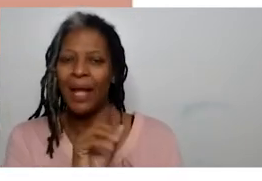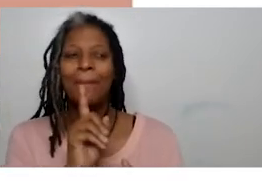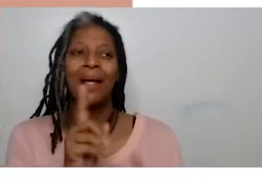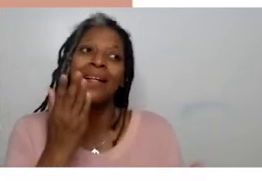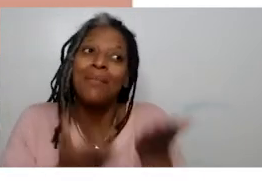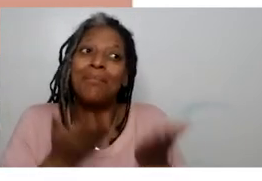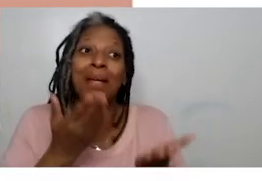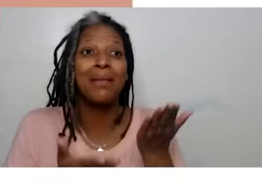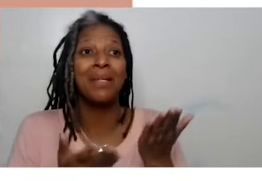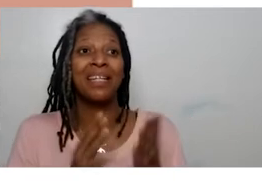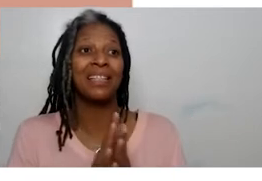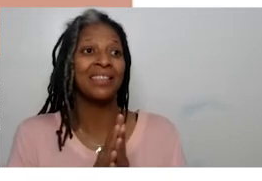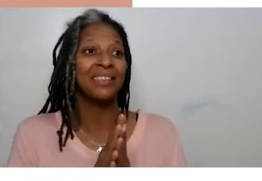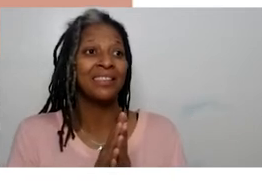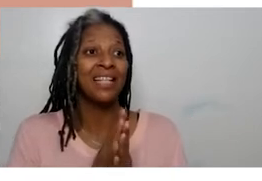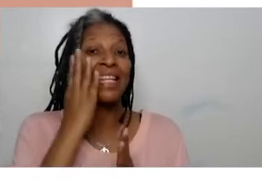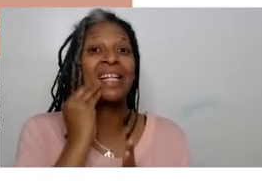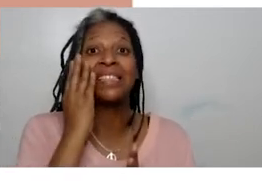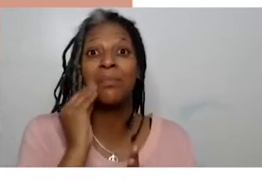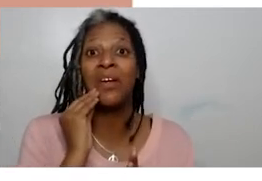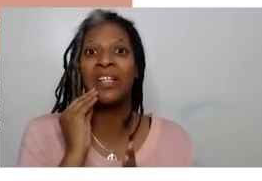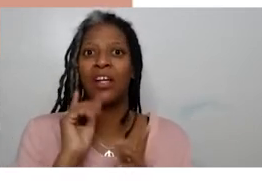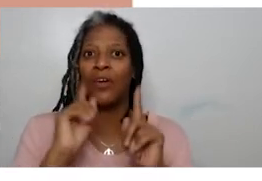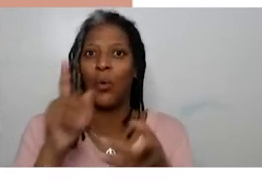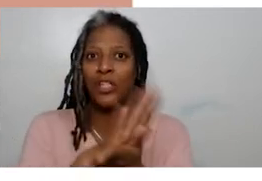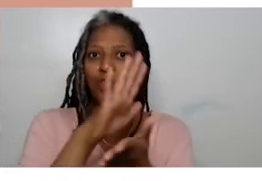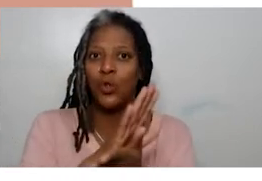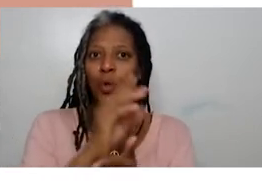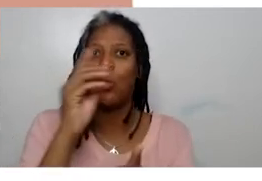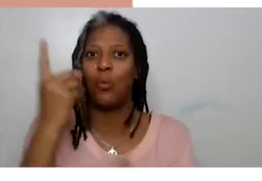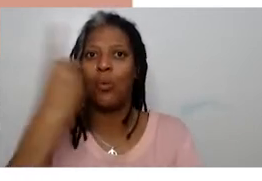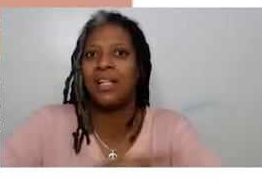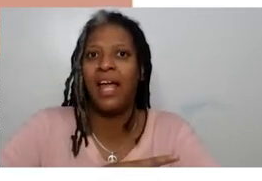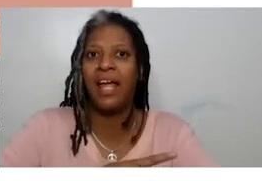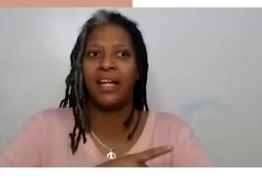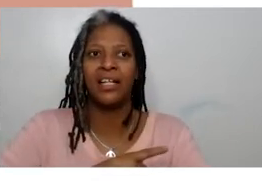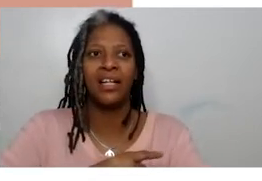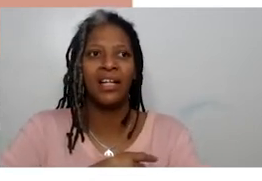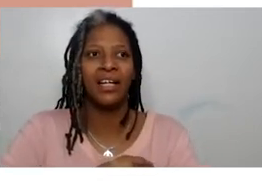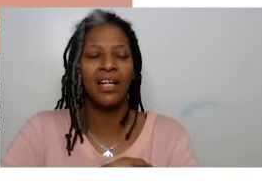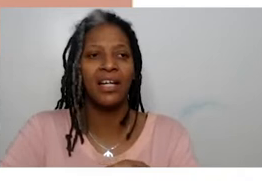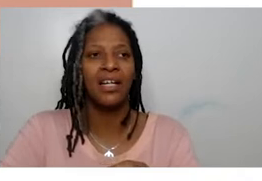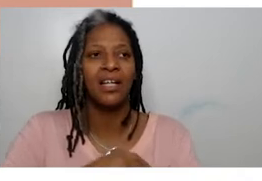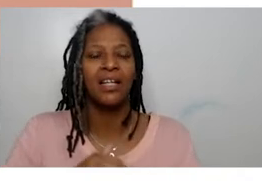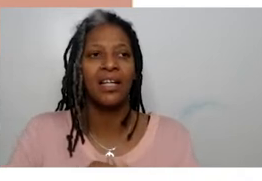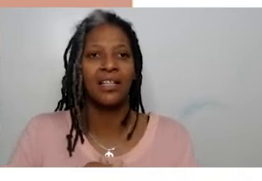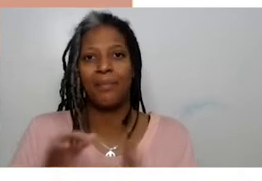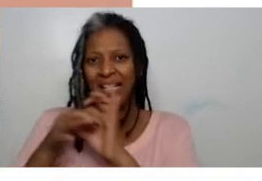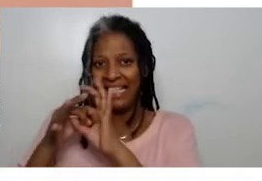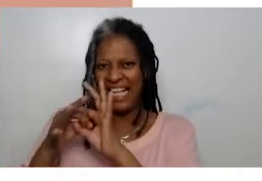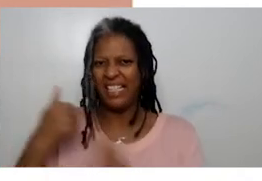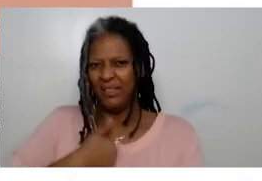the experience of going to school one day when you're a middle schooler, and I'm going to relate this back to me, and